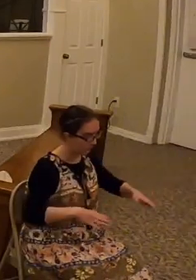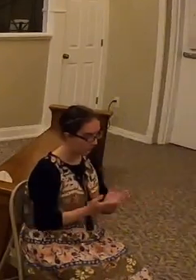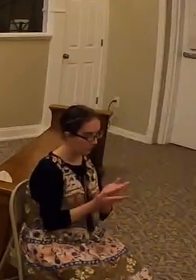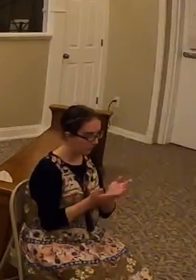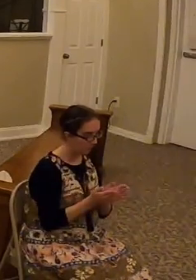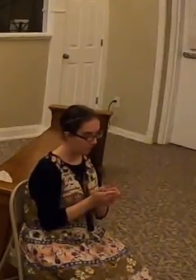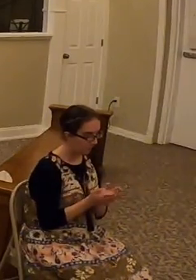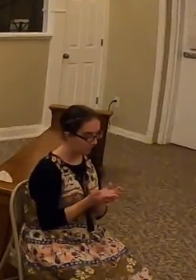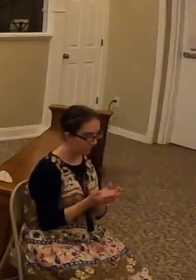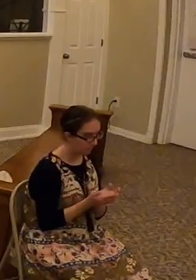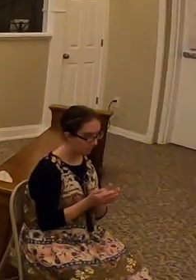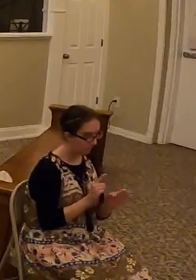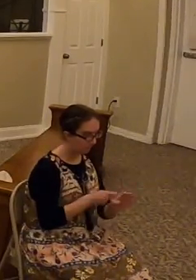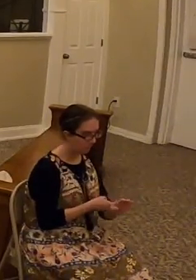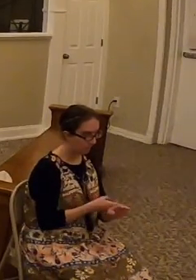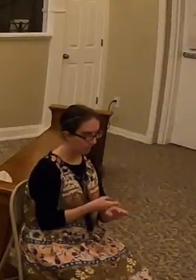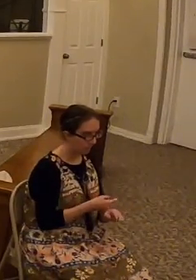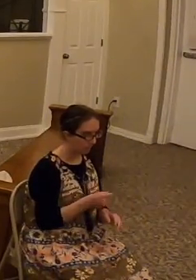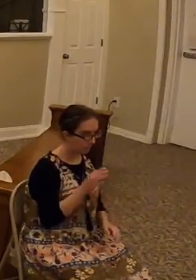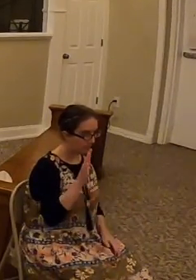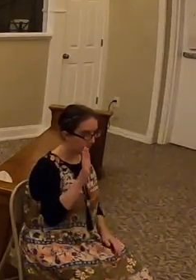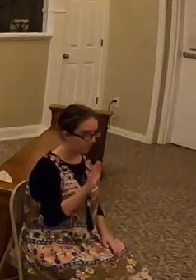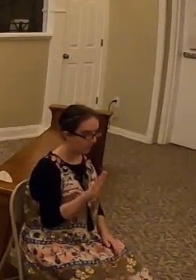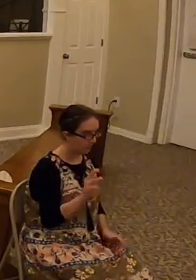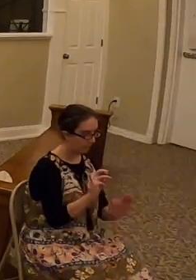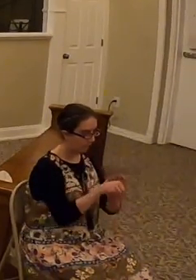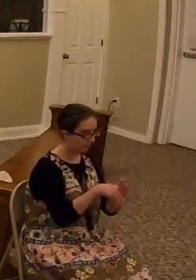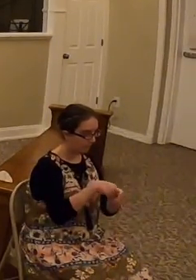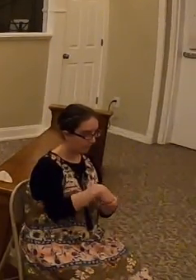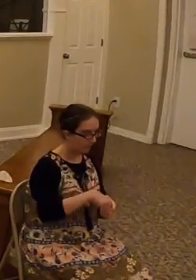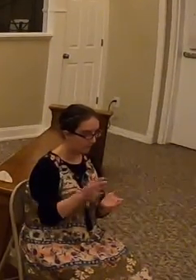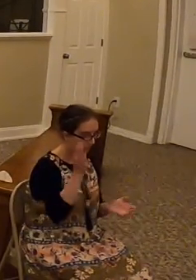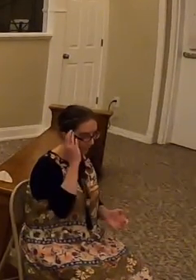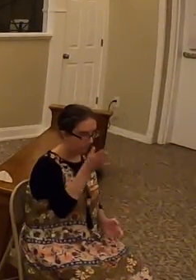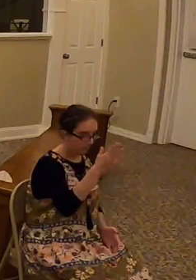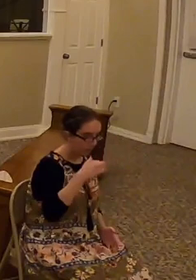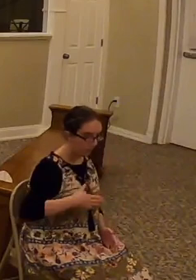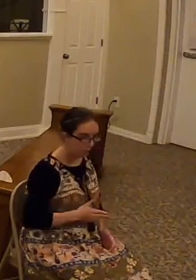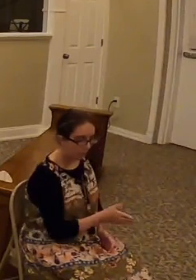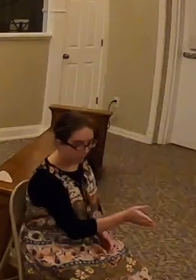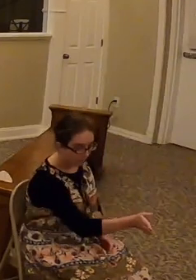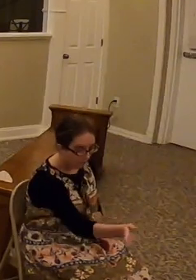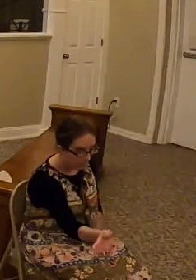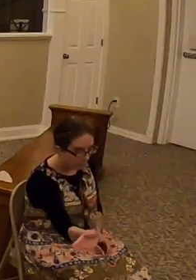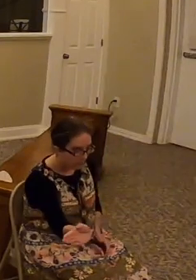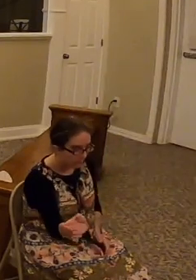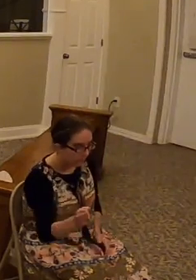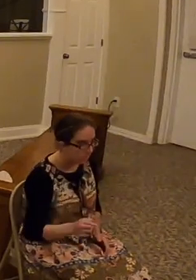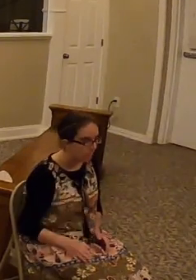read my scriptures, started off, and 5 minutes into the sermon, God took a right-hand turn.